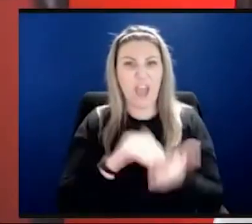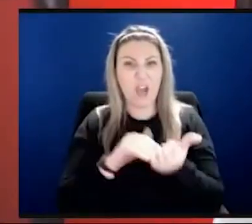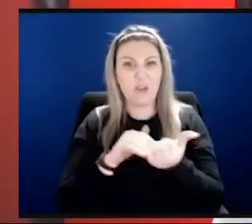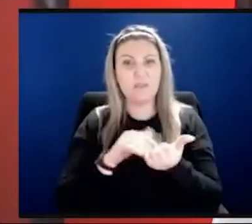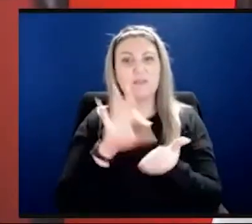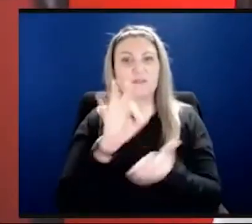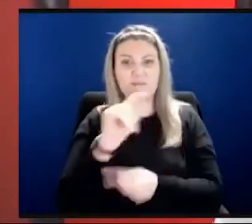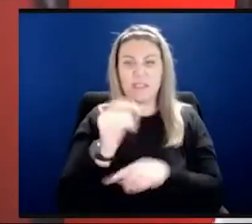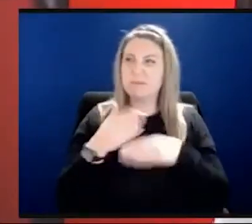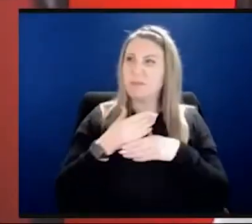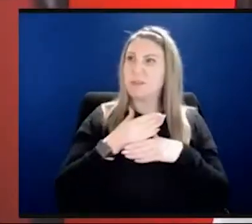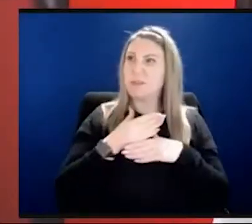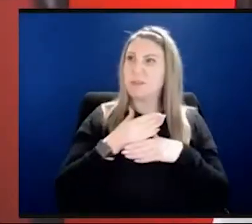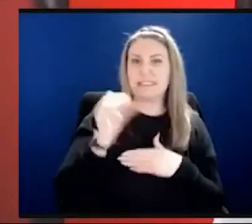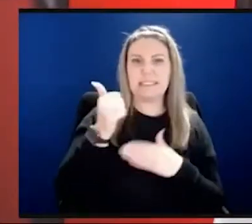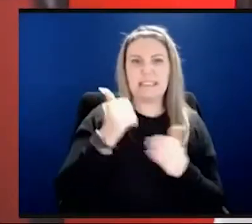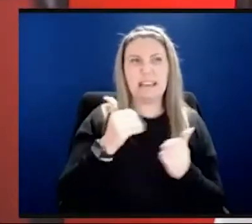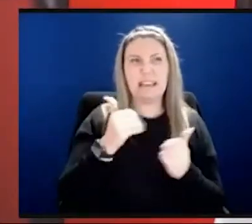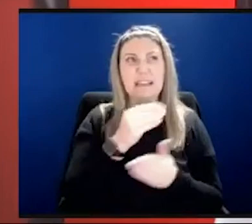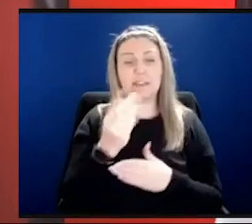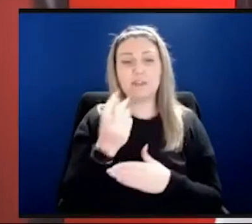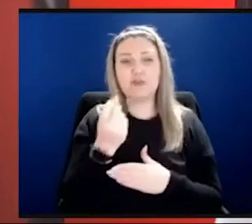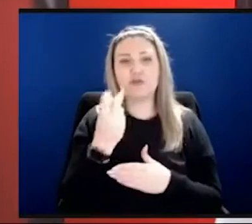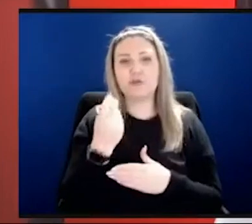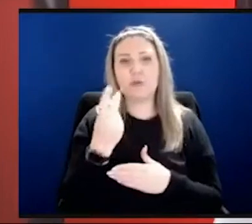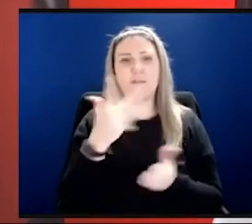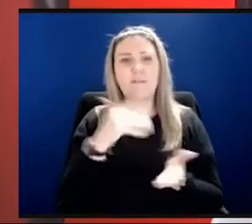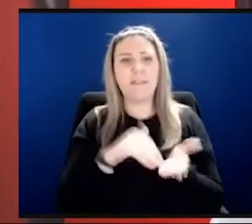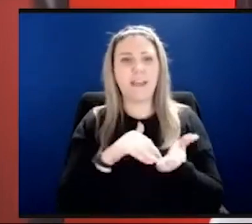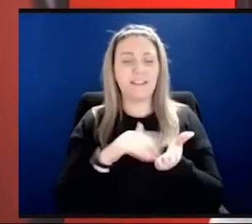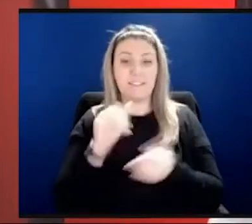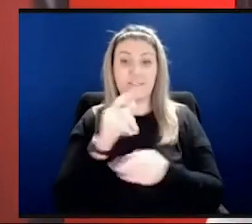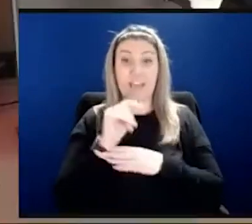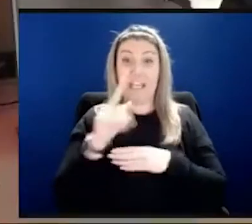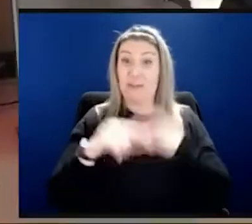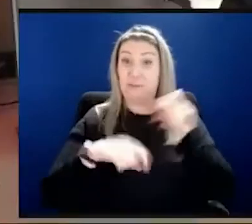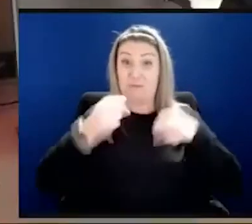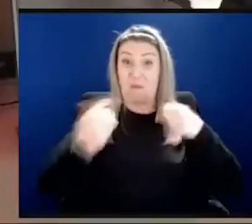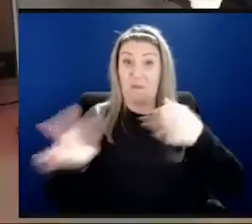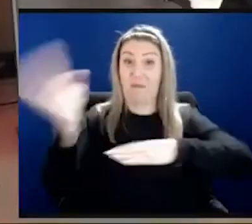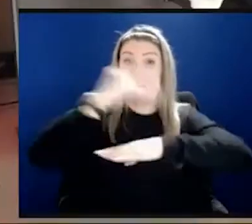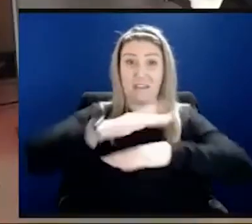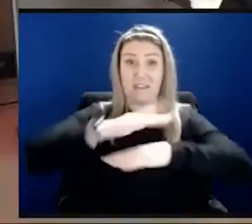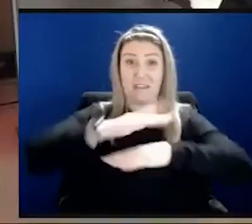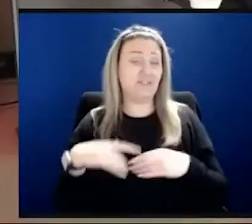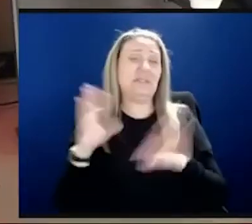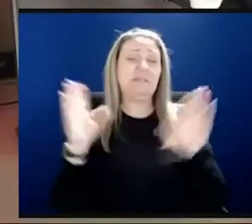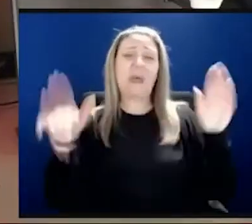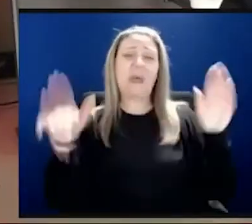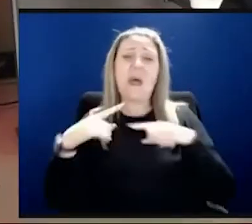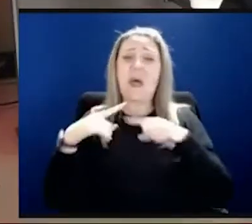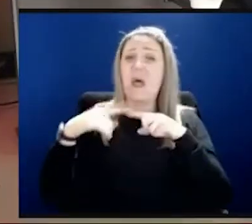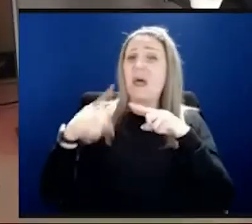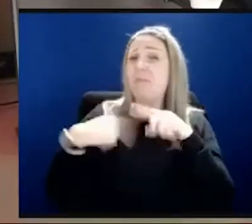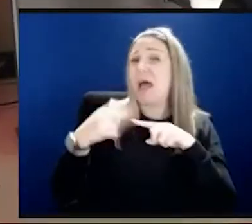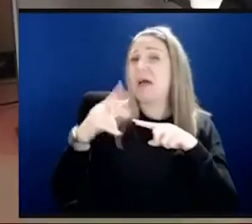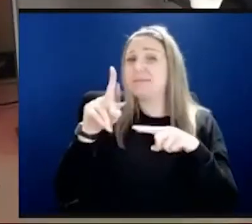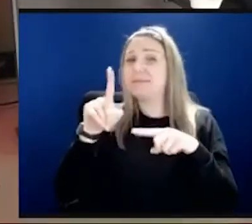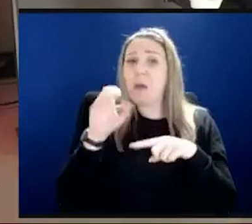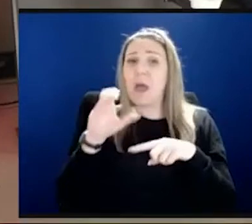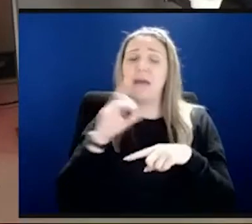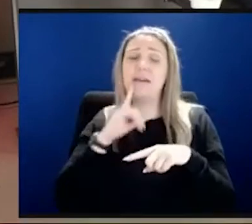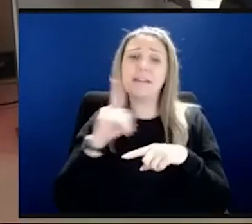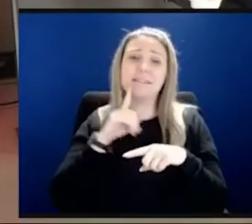and 12,000 and change the whole day long. So you're just biking 110 miles across the mountains, elevation ranges, I did some